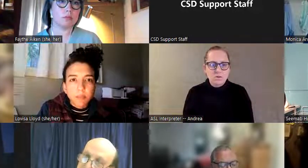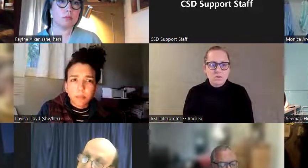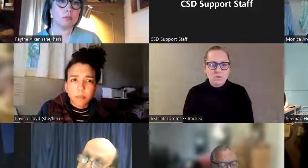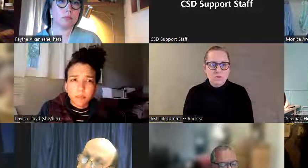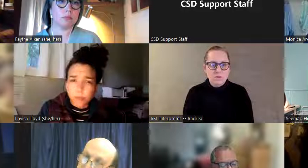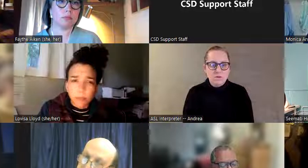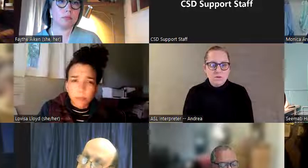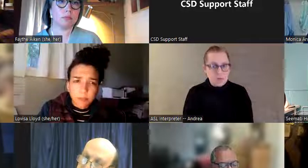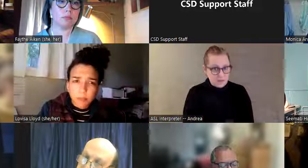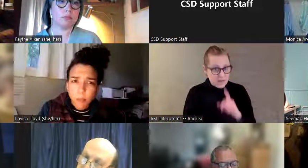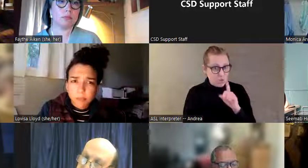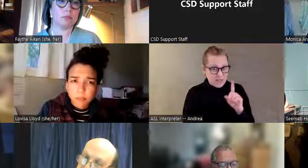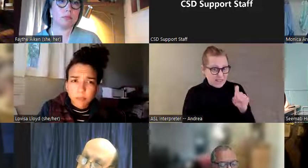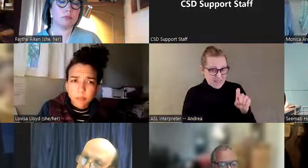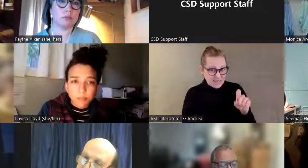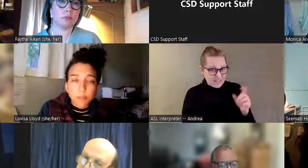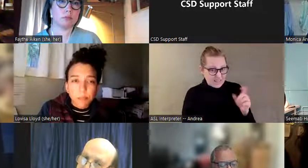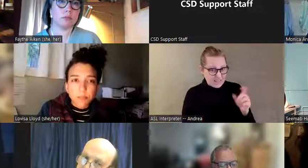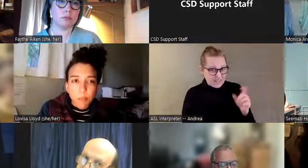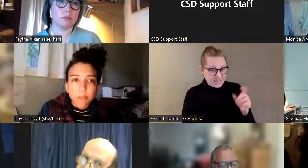So is this really necessary?